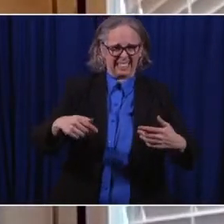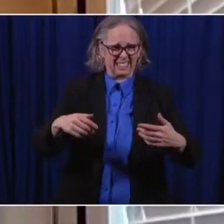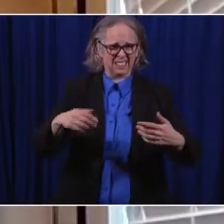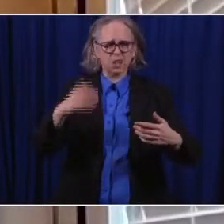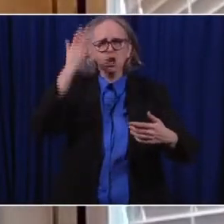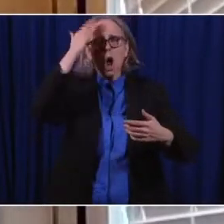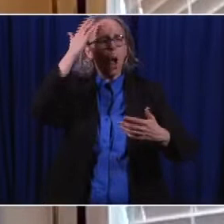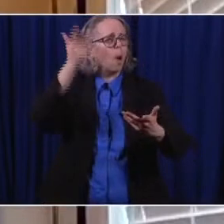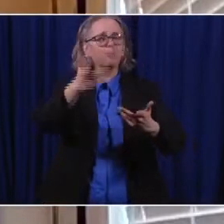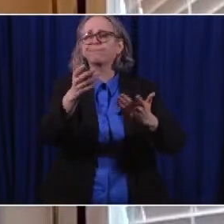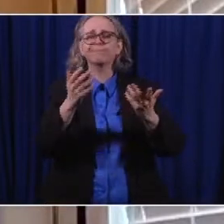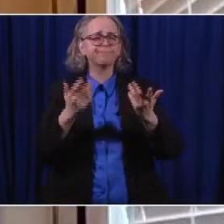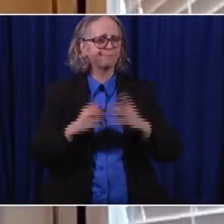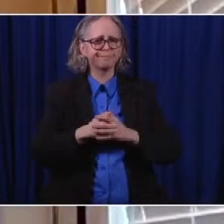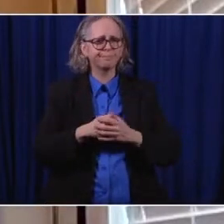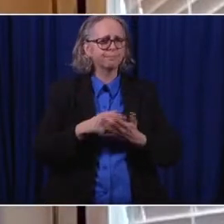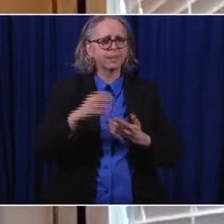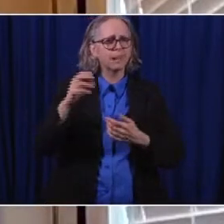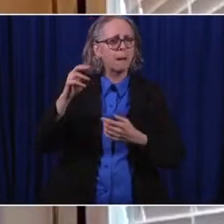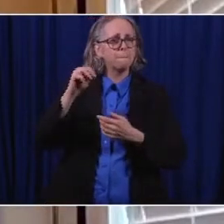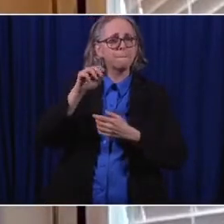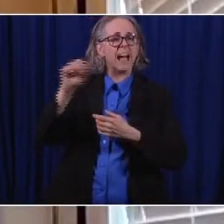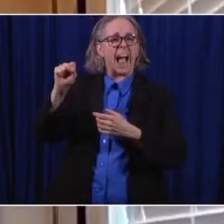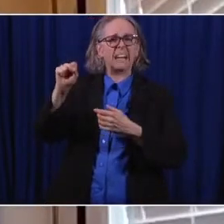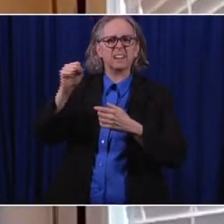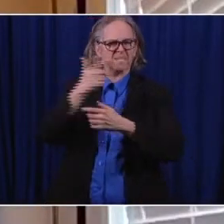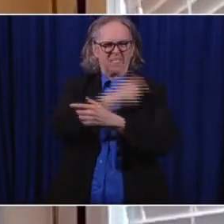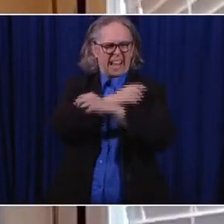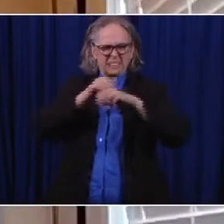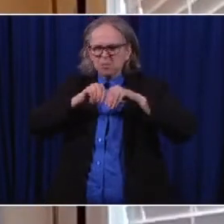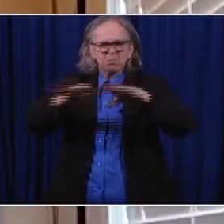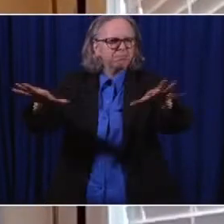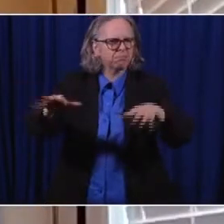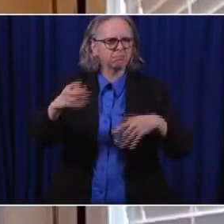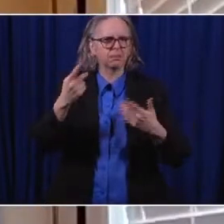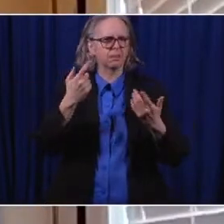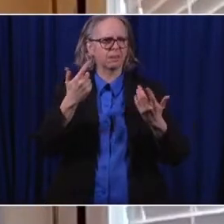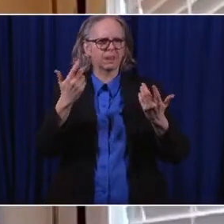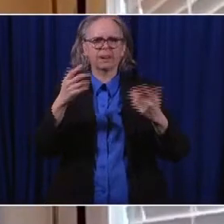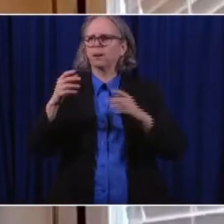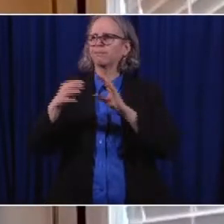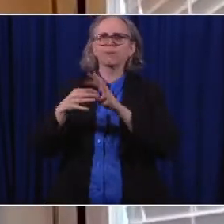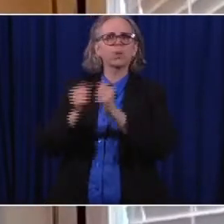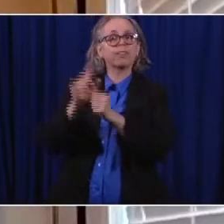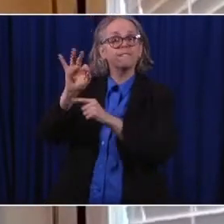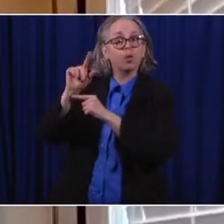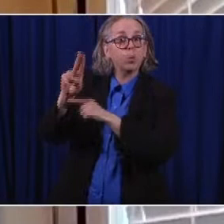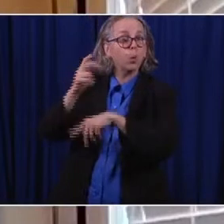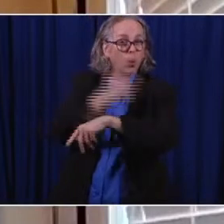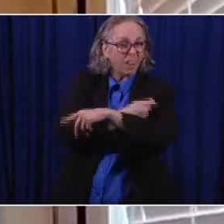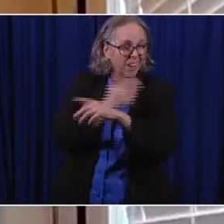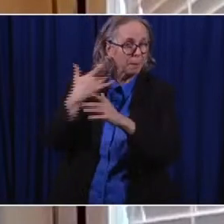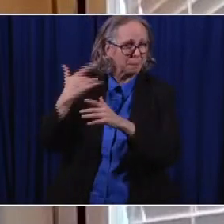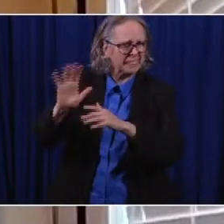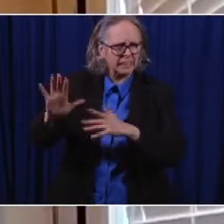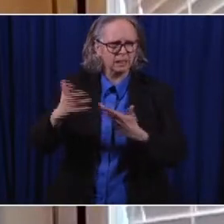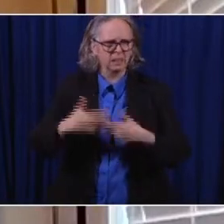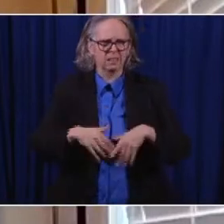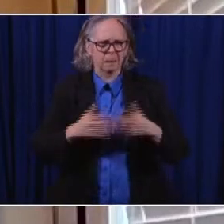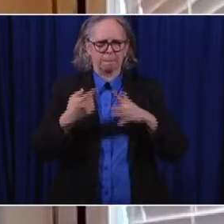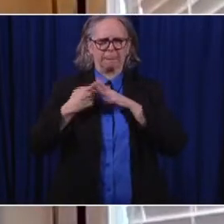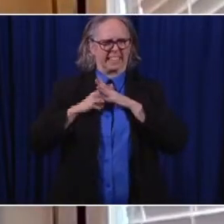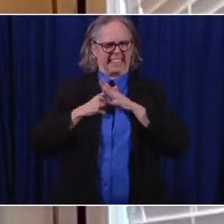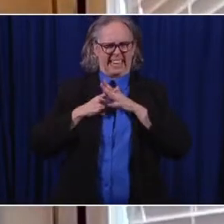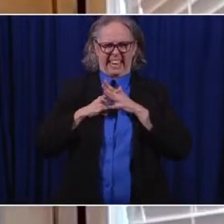in hospitals every year for a flu. Usually at the beginning of that vaccination season, you take